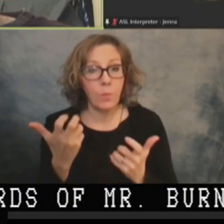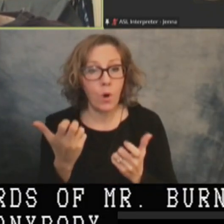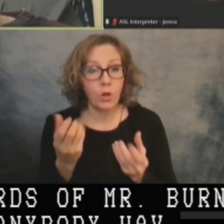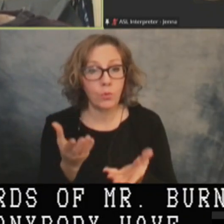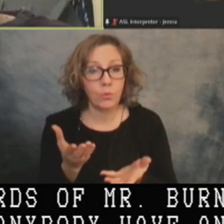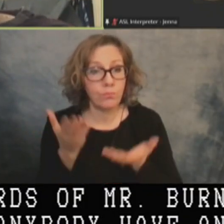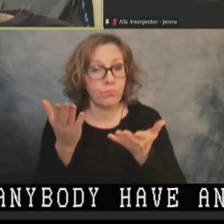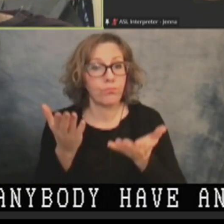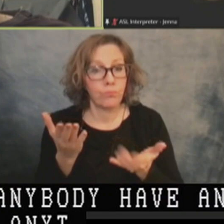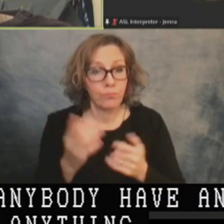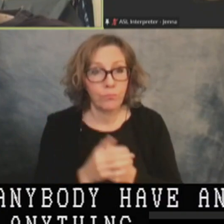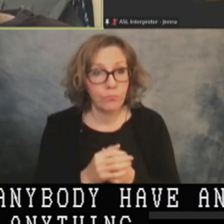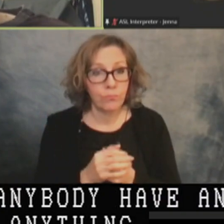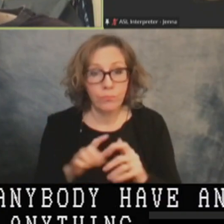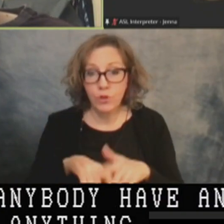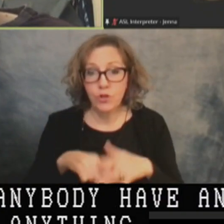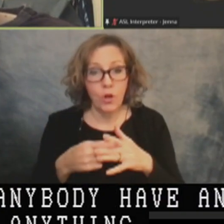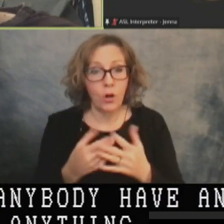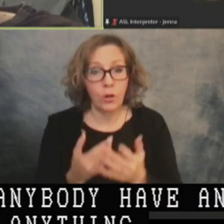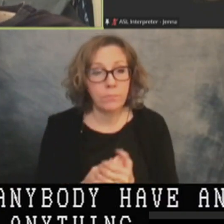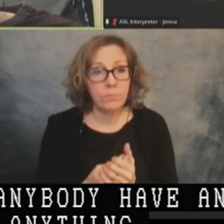up, start?